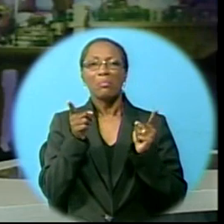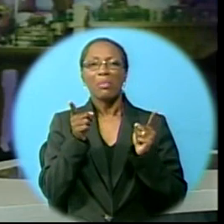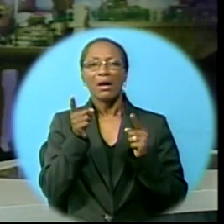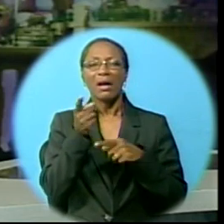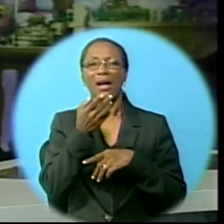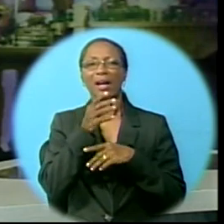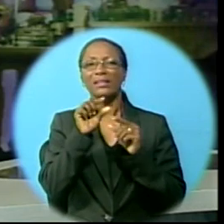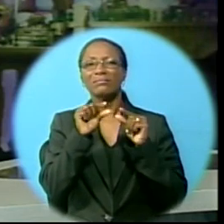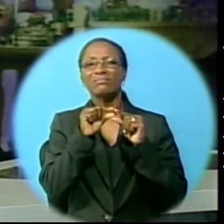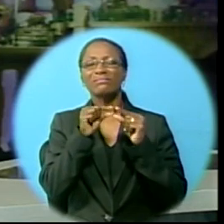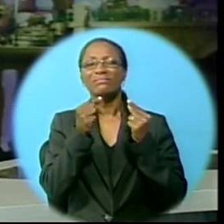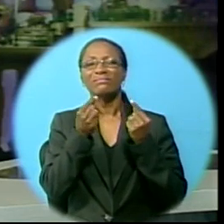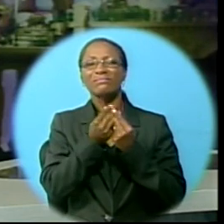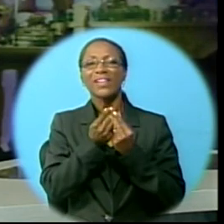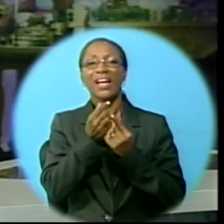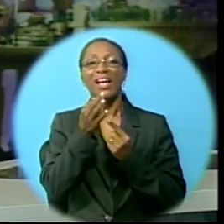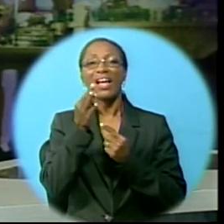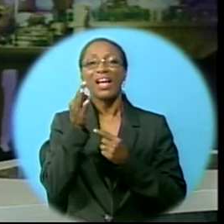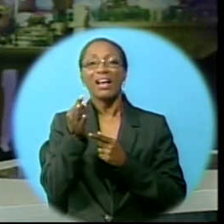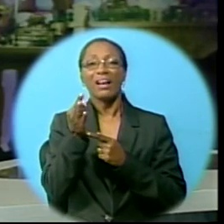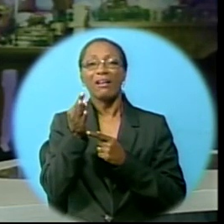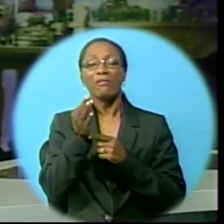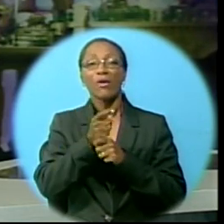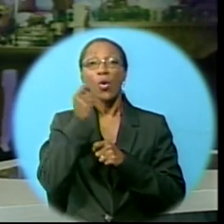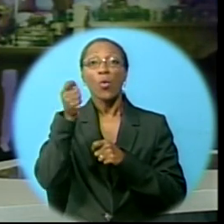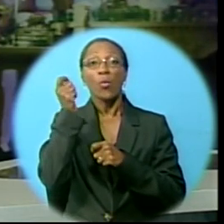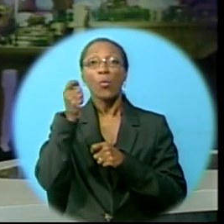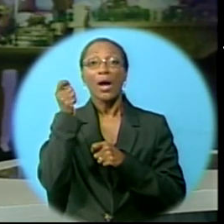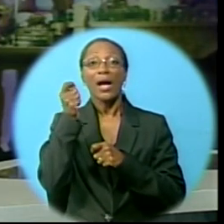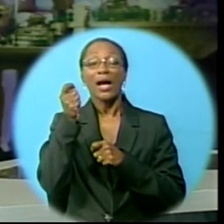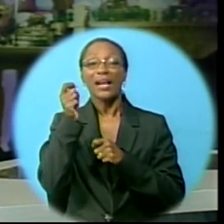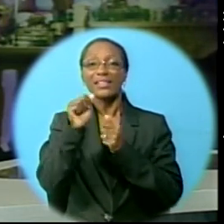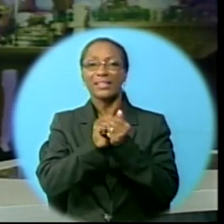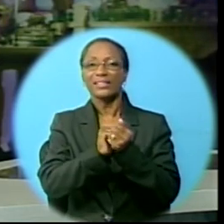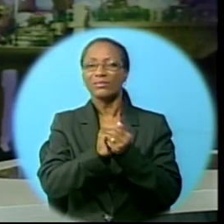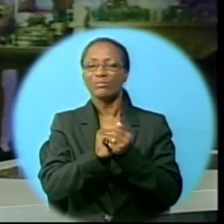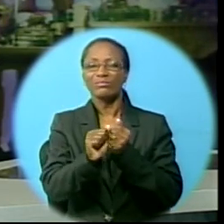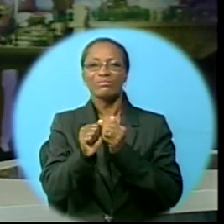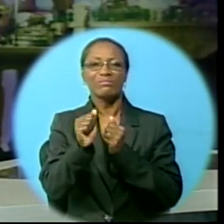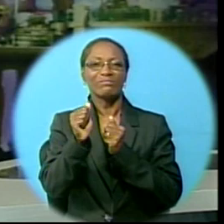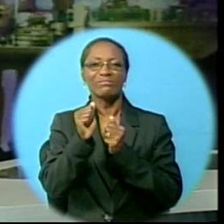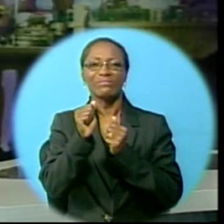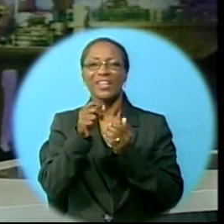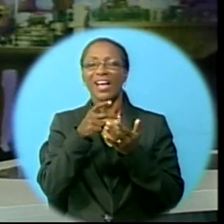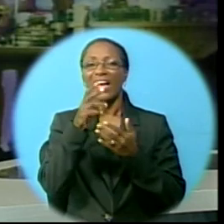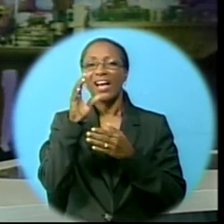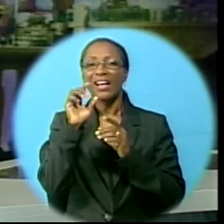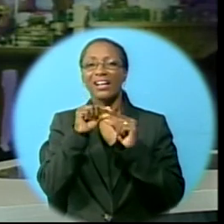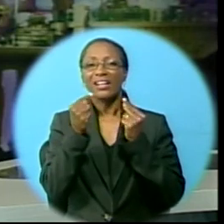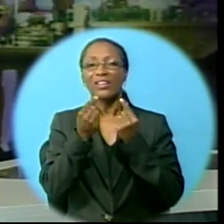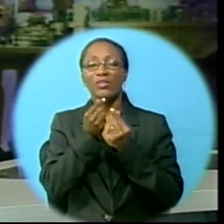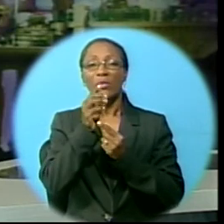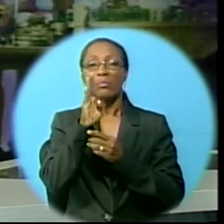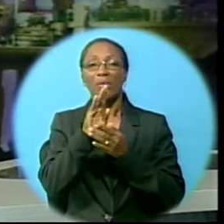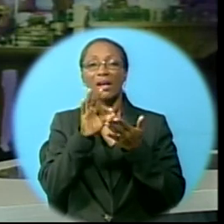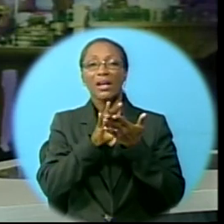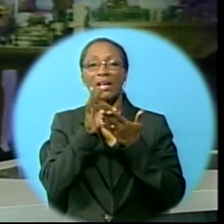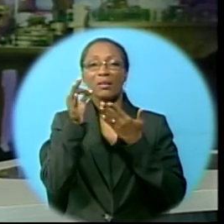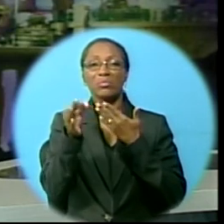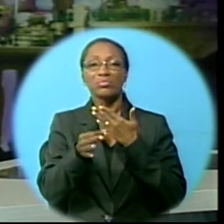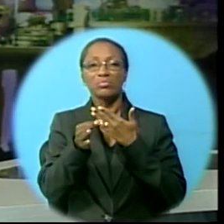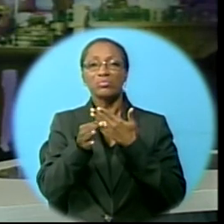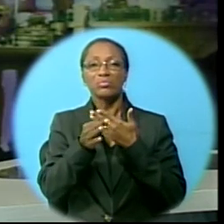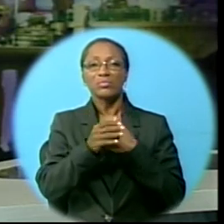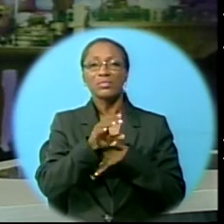runaway champions of the Courage and Parry School Sports at the National Stadium. Set F finished on 901 points ahead of Set